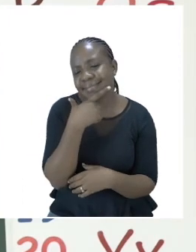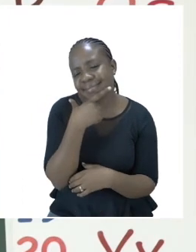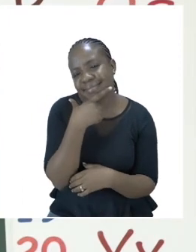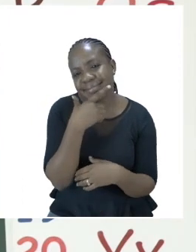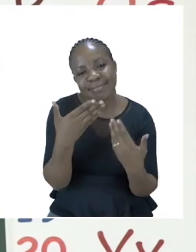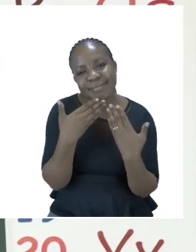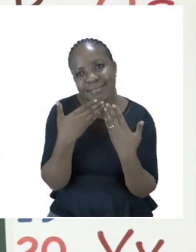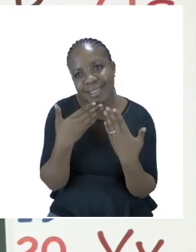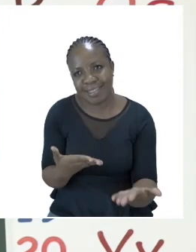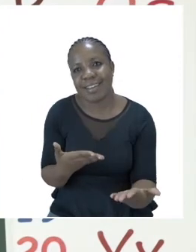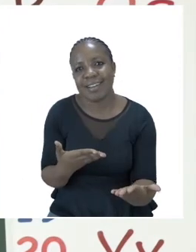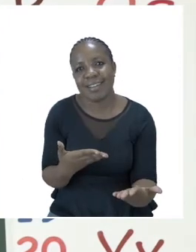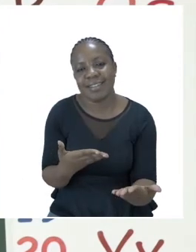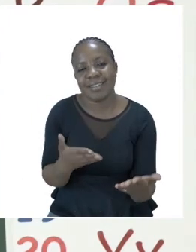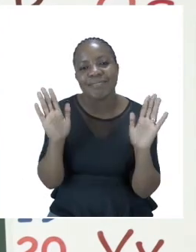you and